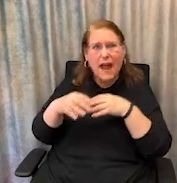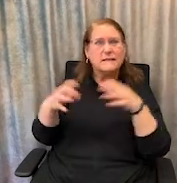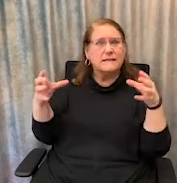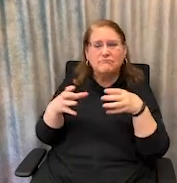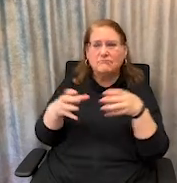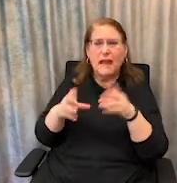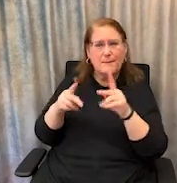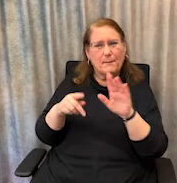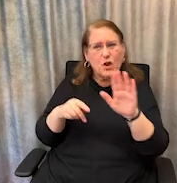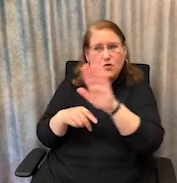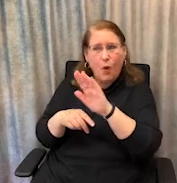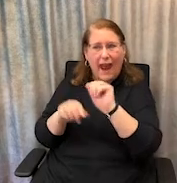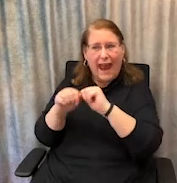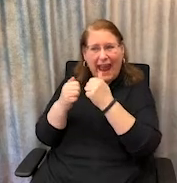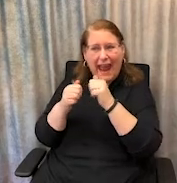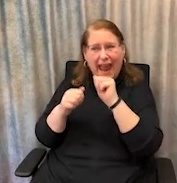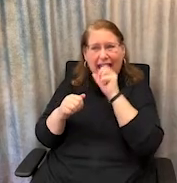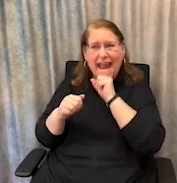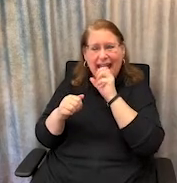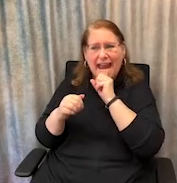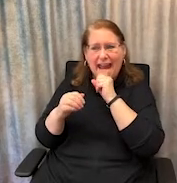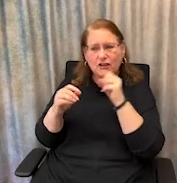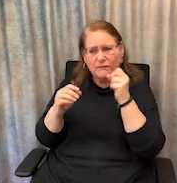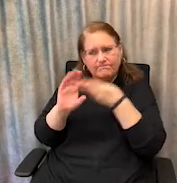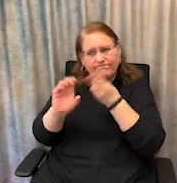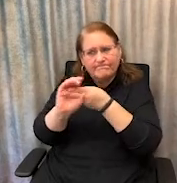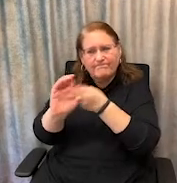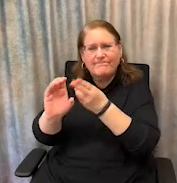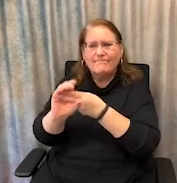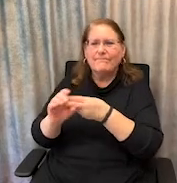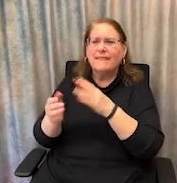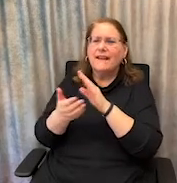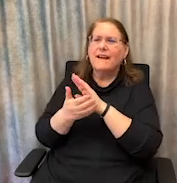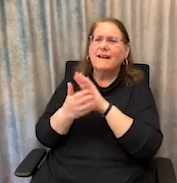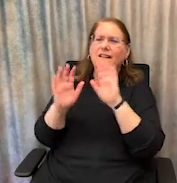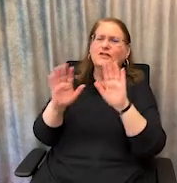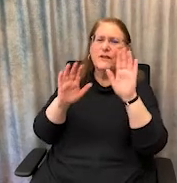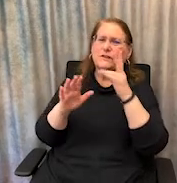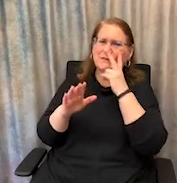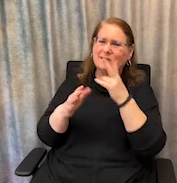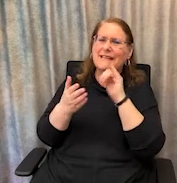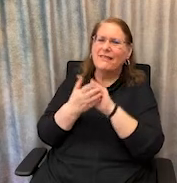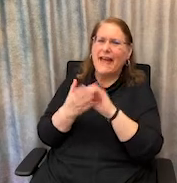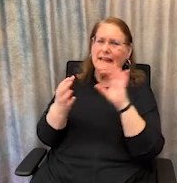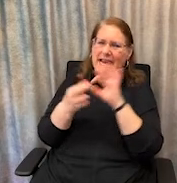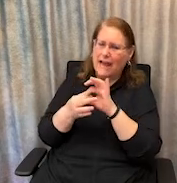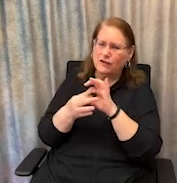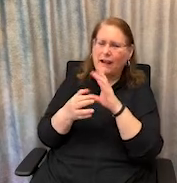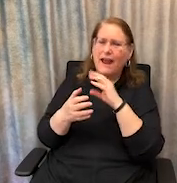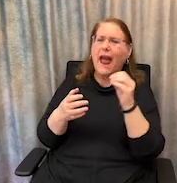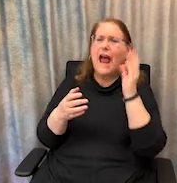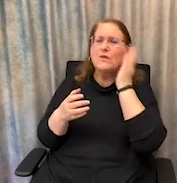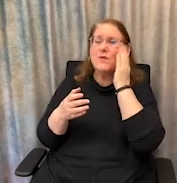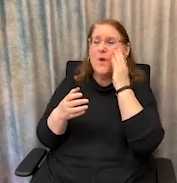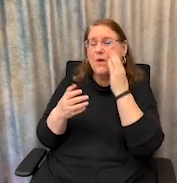gathering in which people your age are really involved. So yeah, it's good to trace that, yeah, you know, connection and to